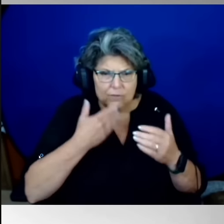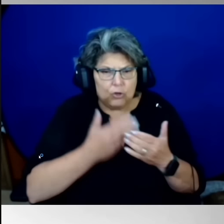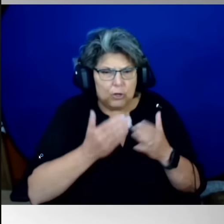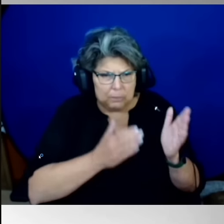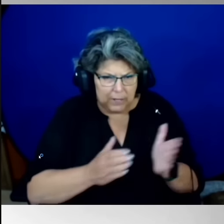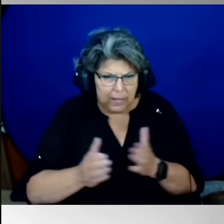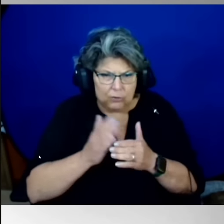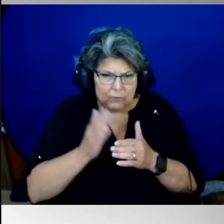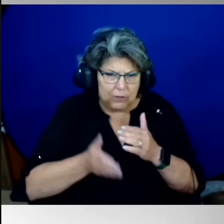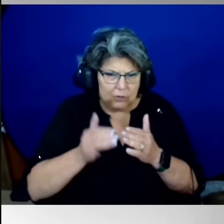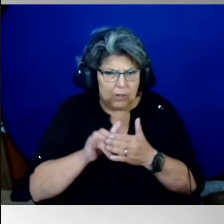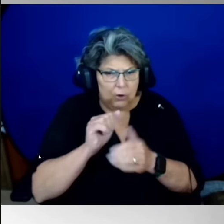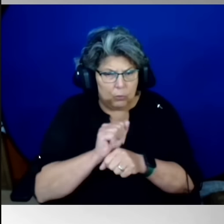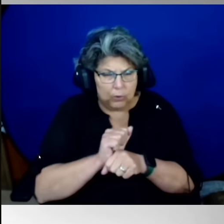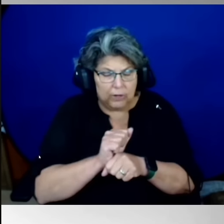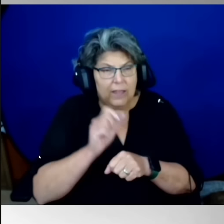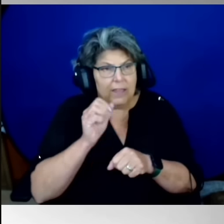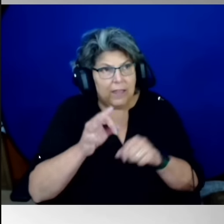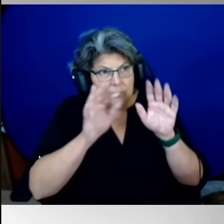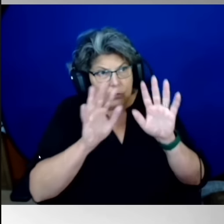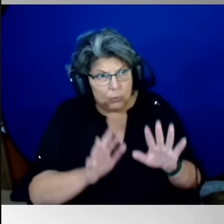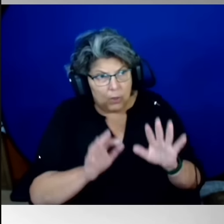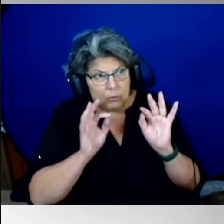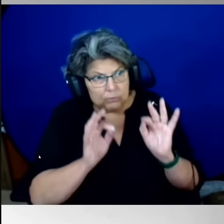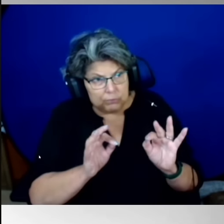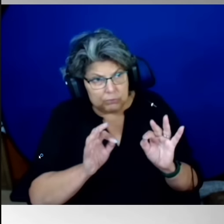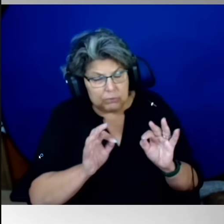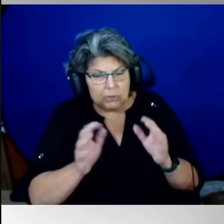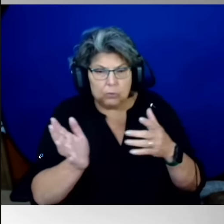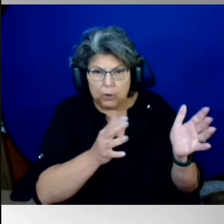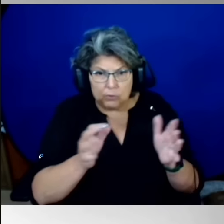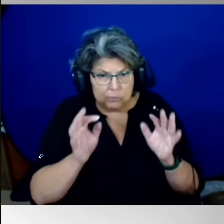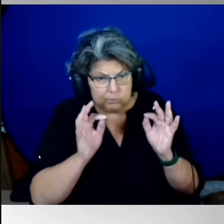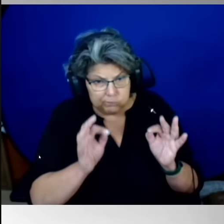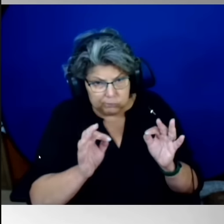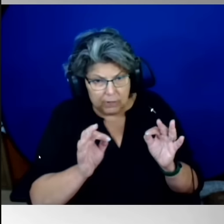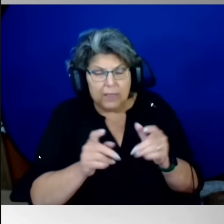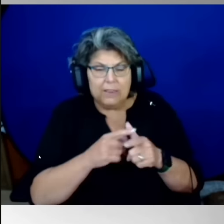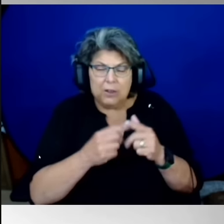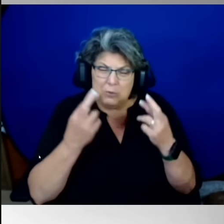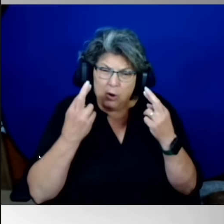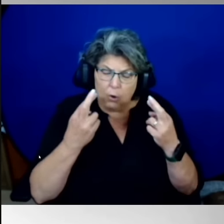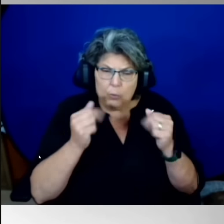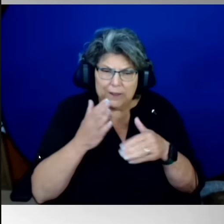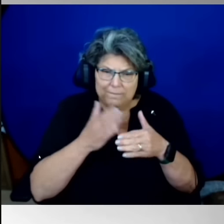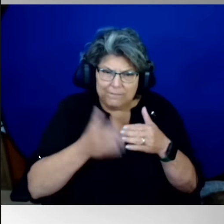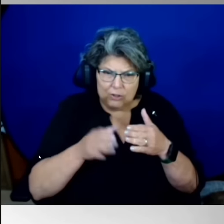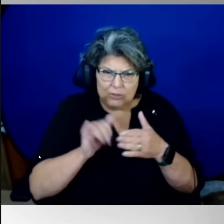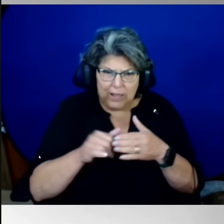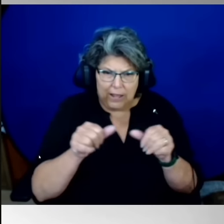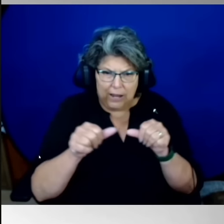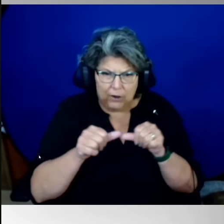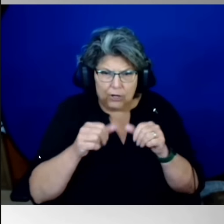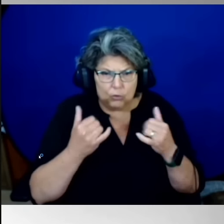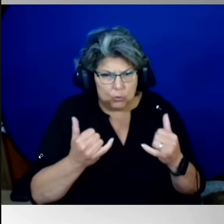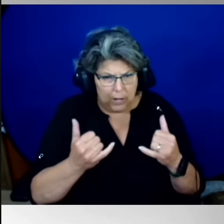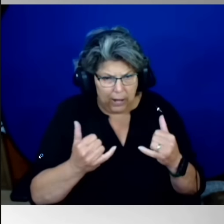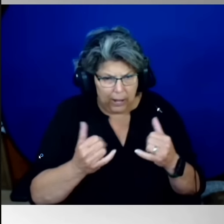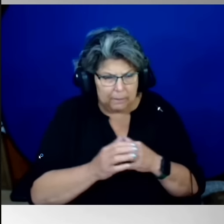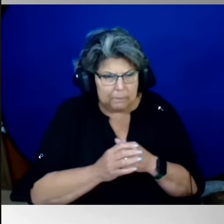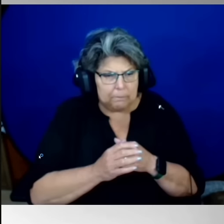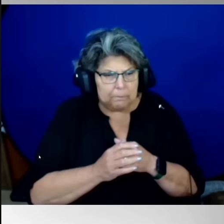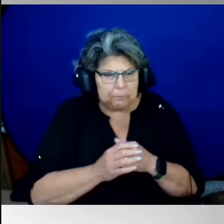operation. If conditions allow us, we'll be able to, we anticipate, finish that operation today and be done with that. And then moving